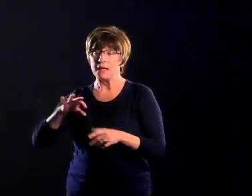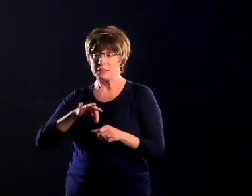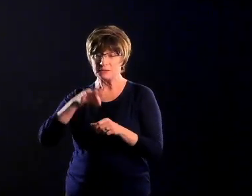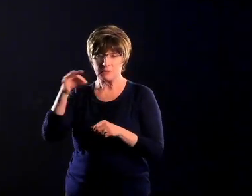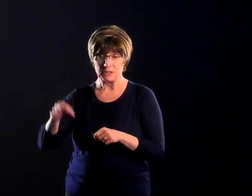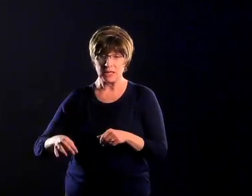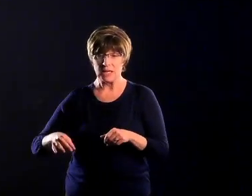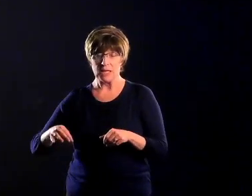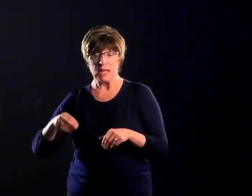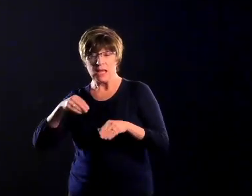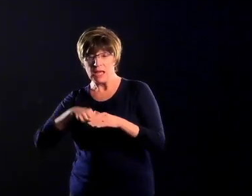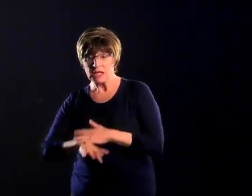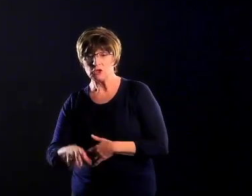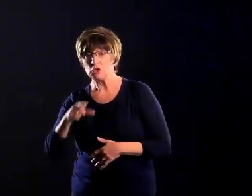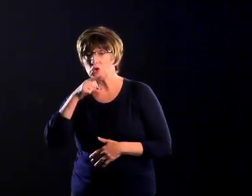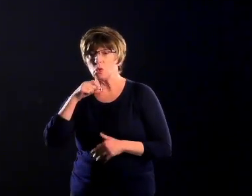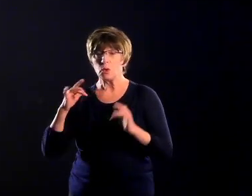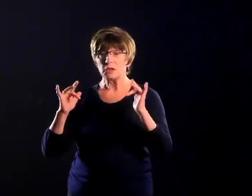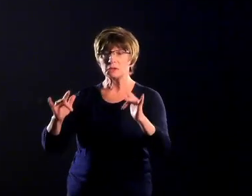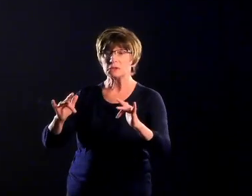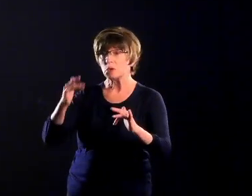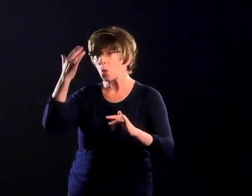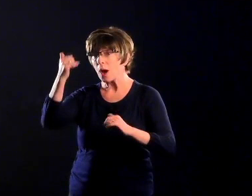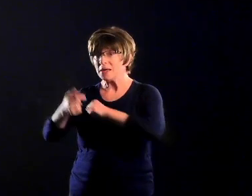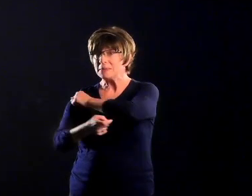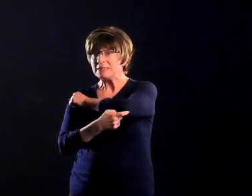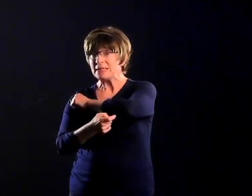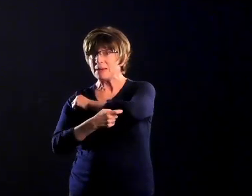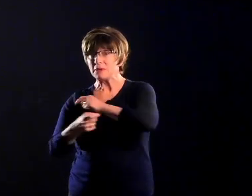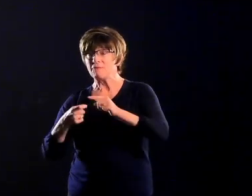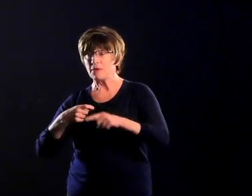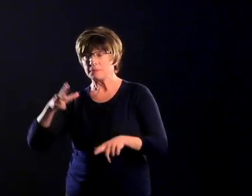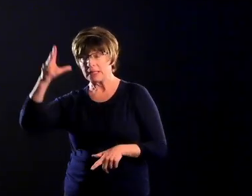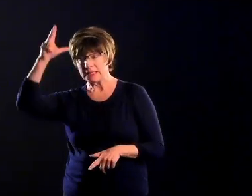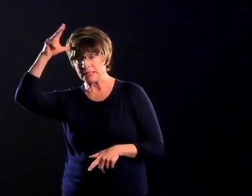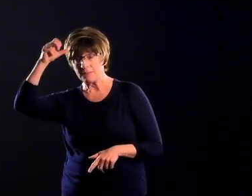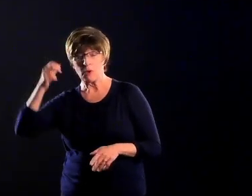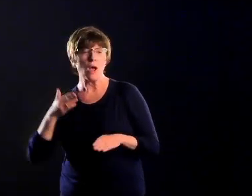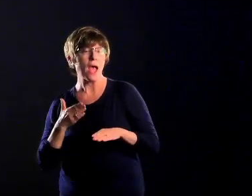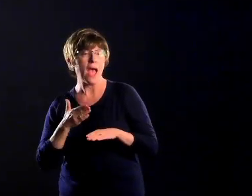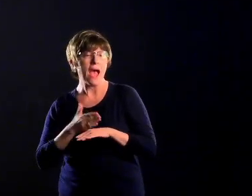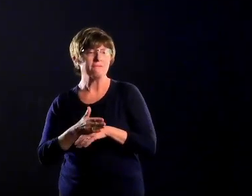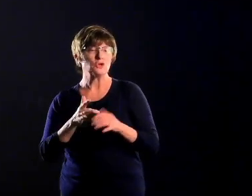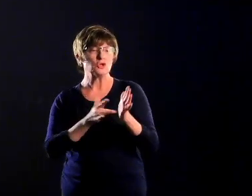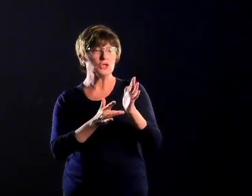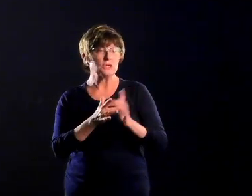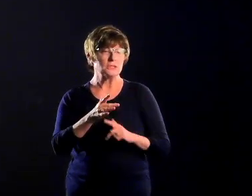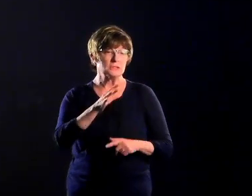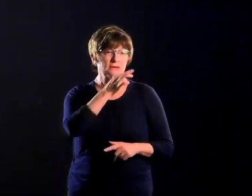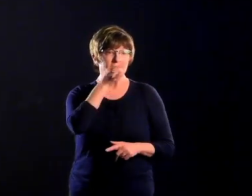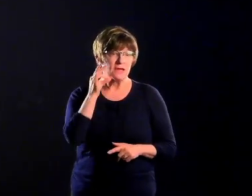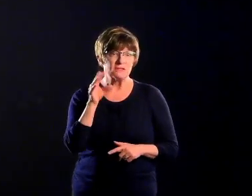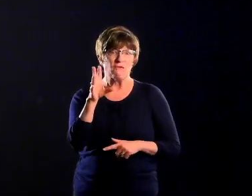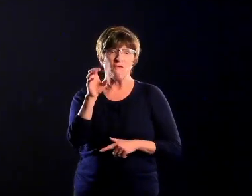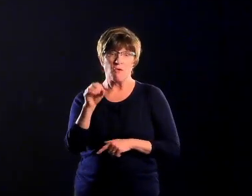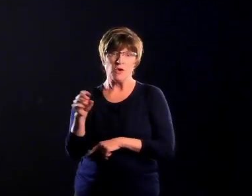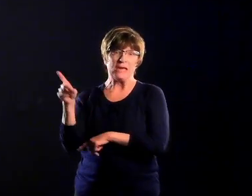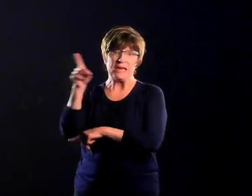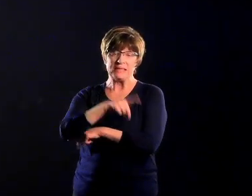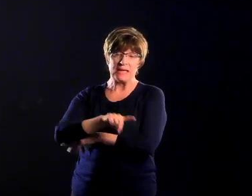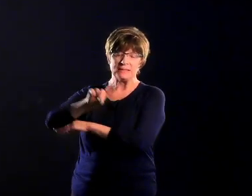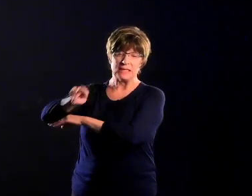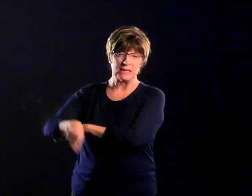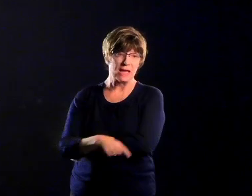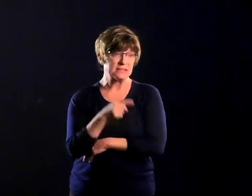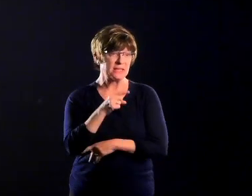the wilderness to be tempted by the devil. And after fasting 40 days and 40 nights, he was hungry. The tempter